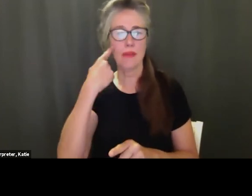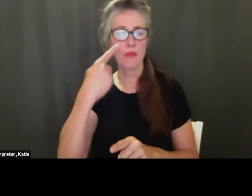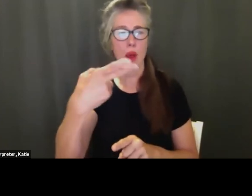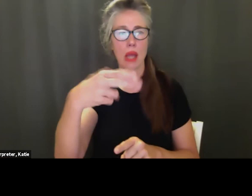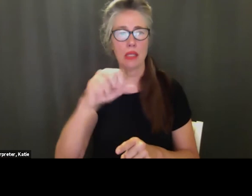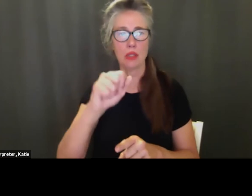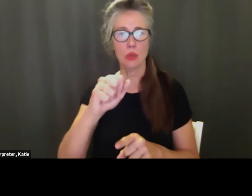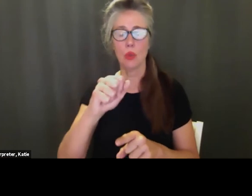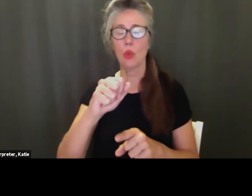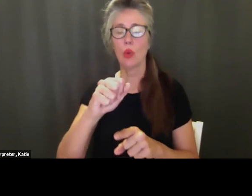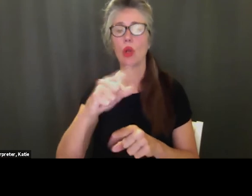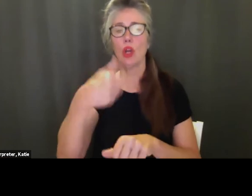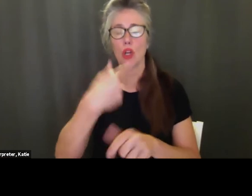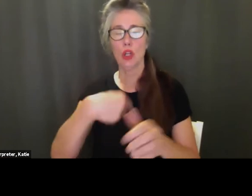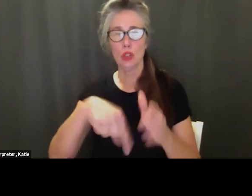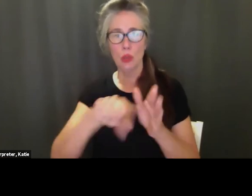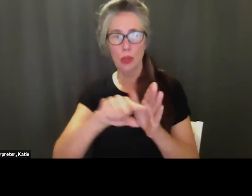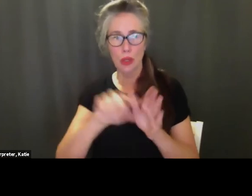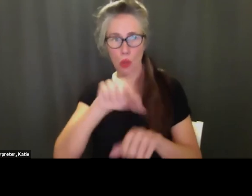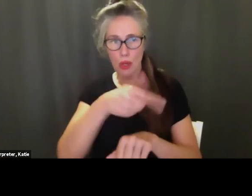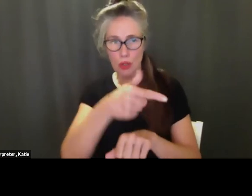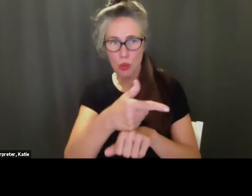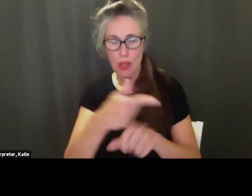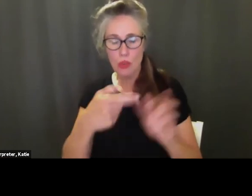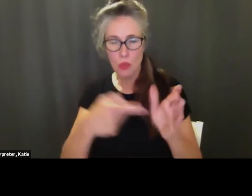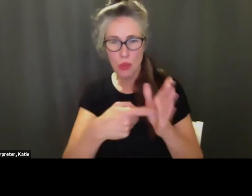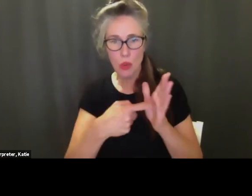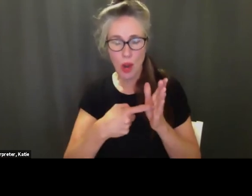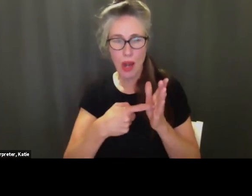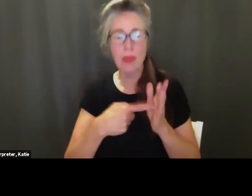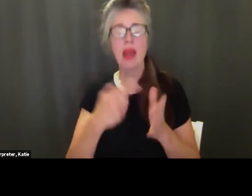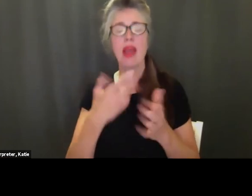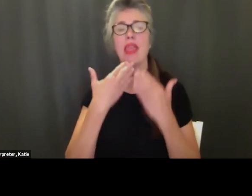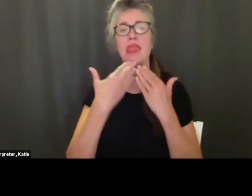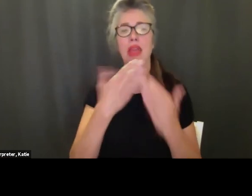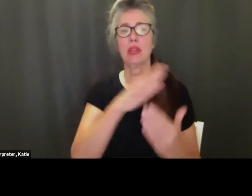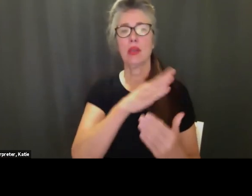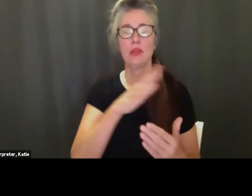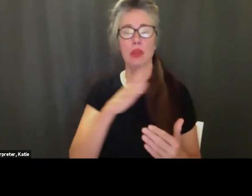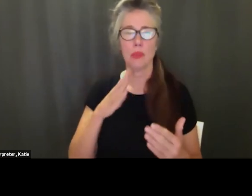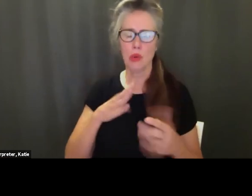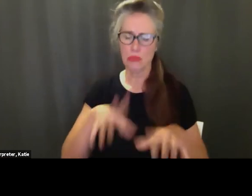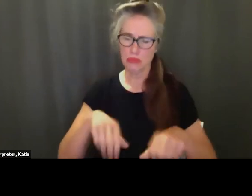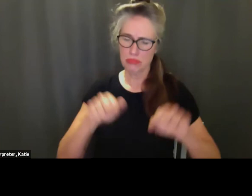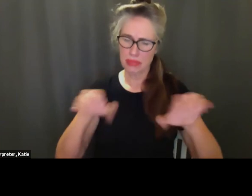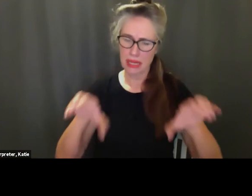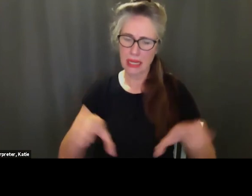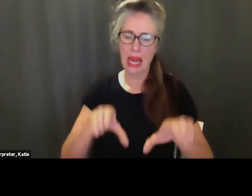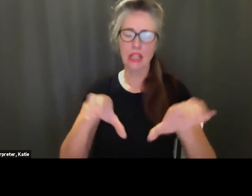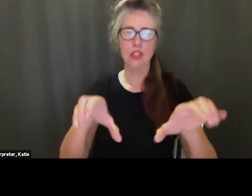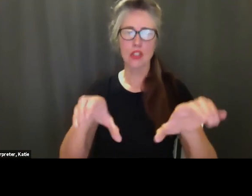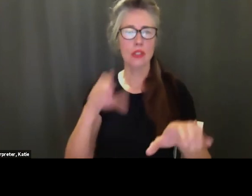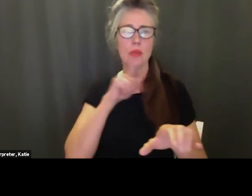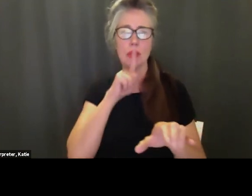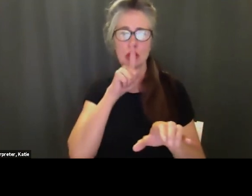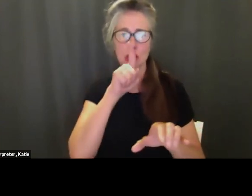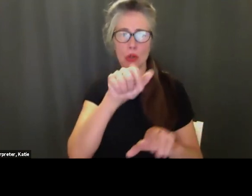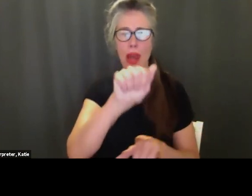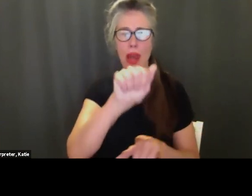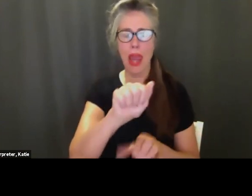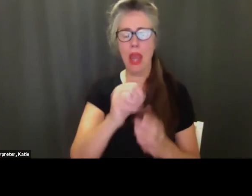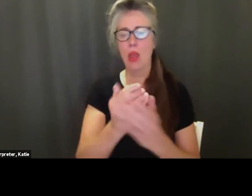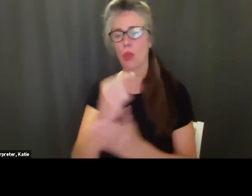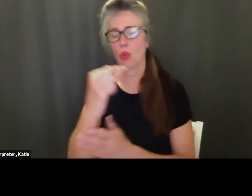requirements. I want to start off by thanking the Santa Barbara School Board for taking action on the A through Gs and ensuring that everyone who enters